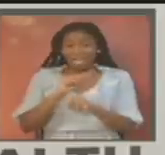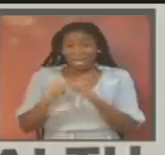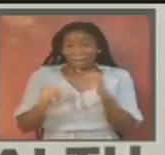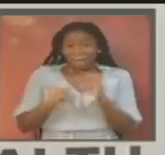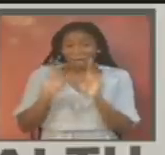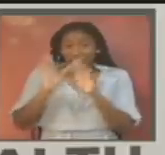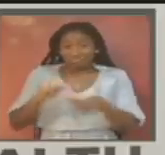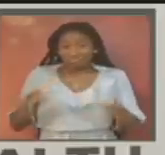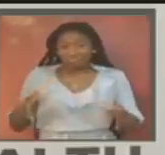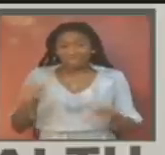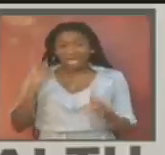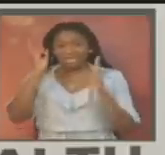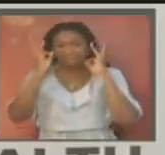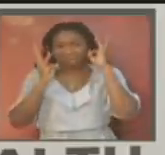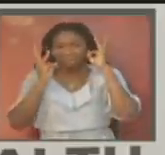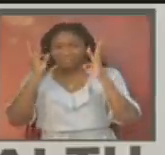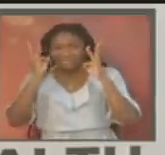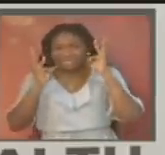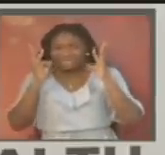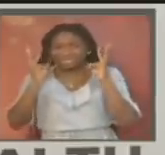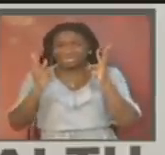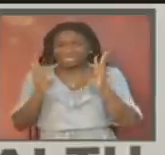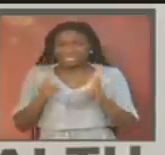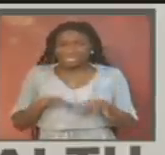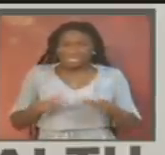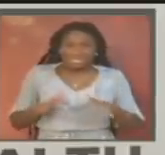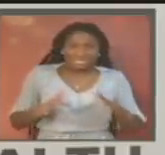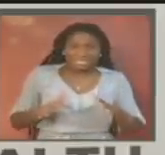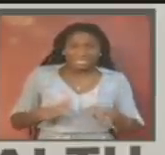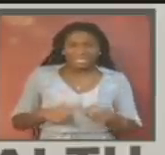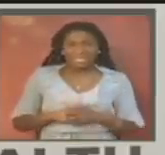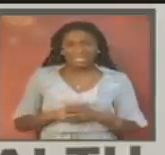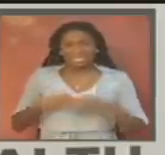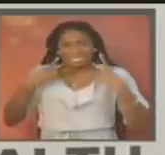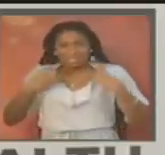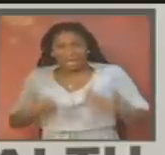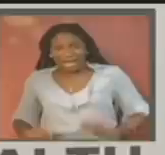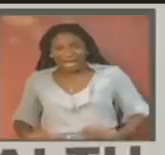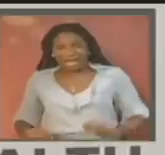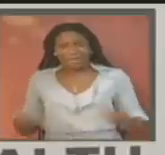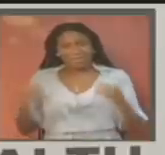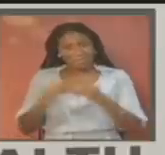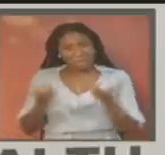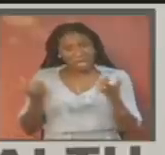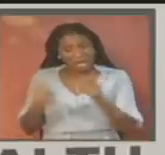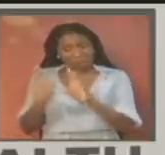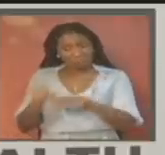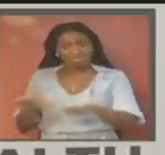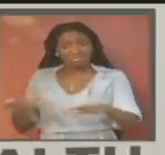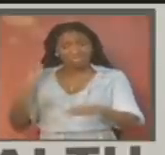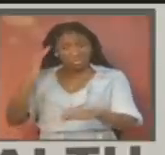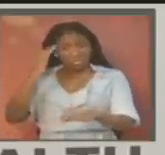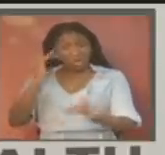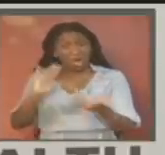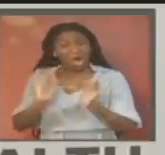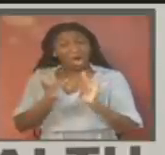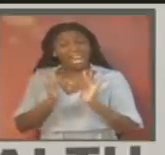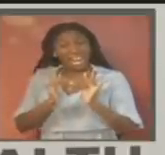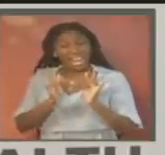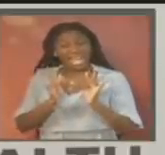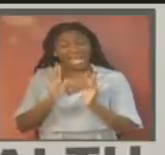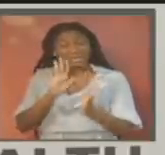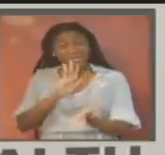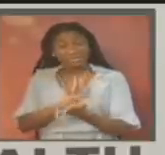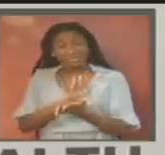in children and depression. So we have to be aware of that. Also, the online learning, it's been a bit difficult in terms of